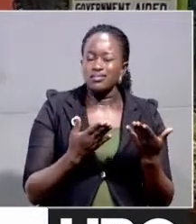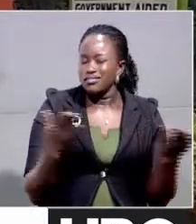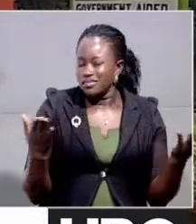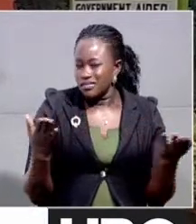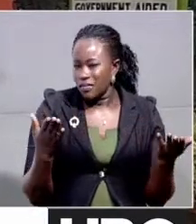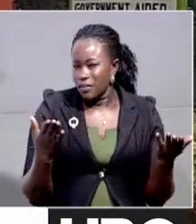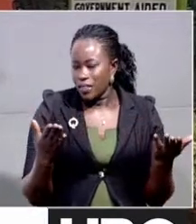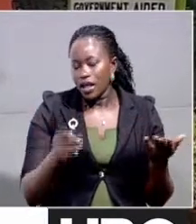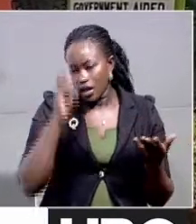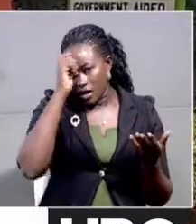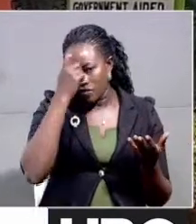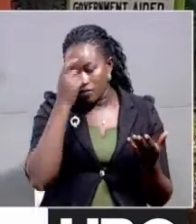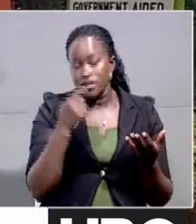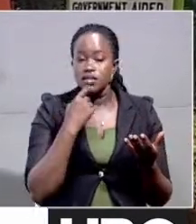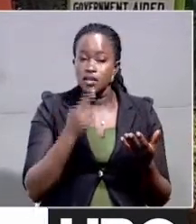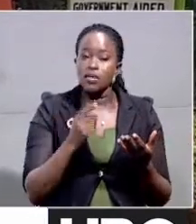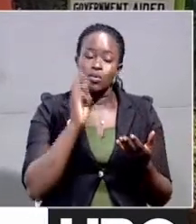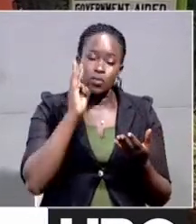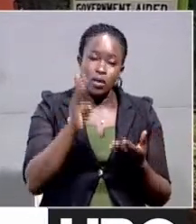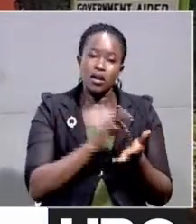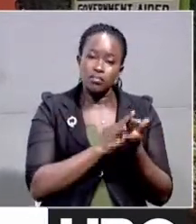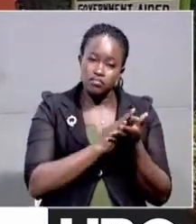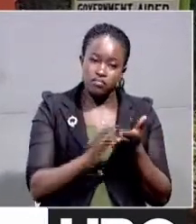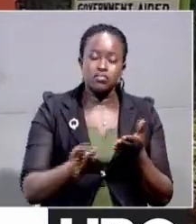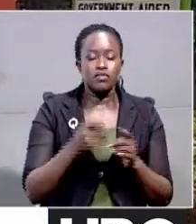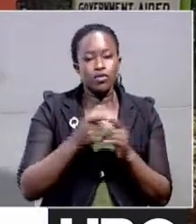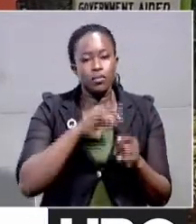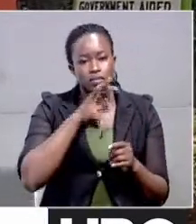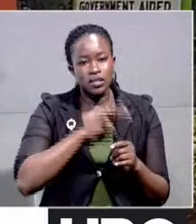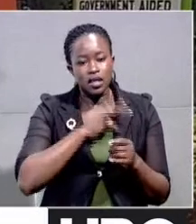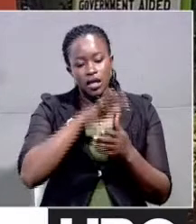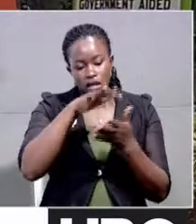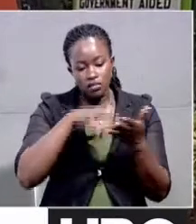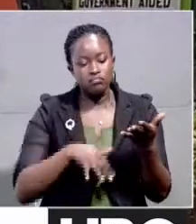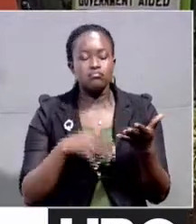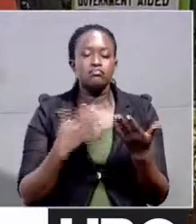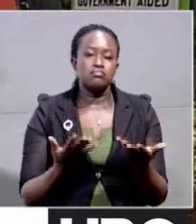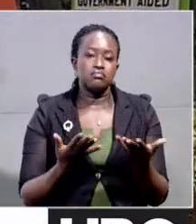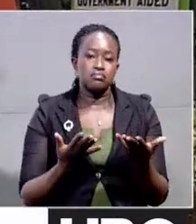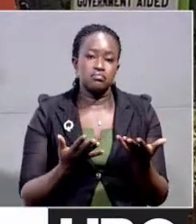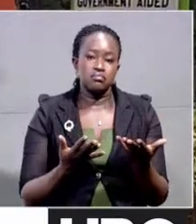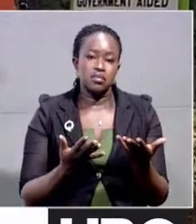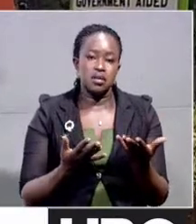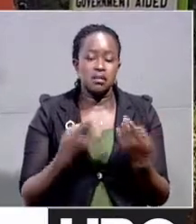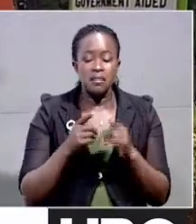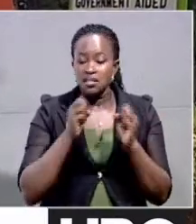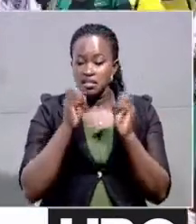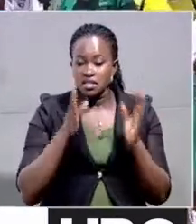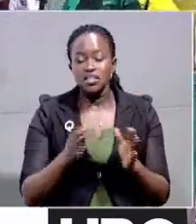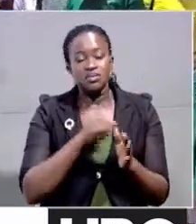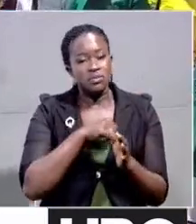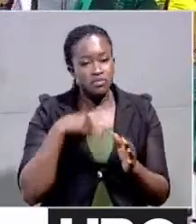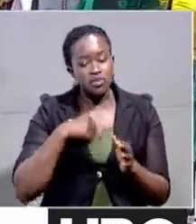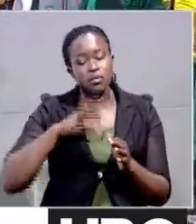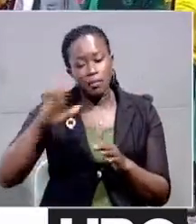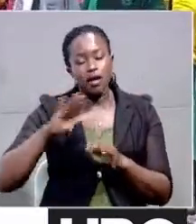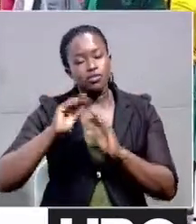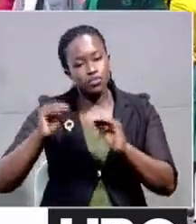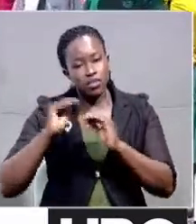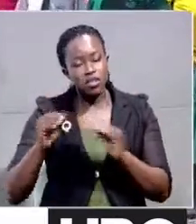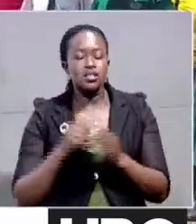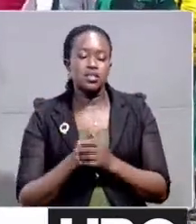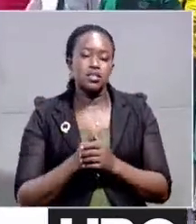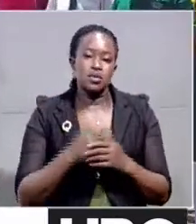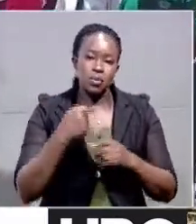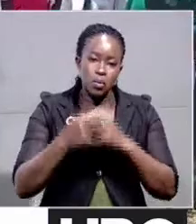they decline to return to classes, the move has not scared the teachers to back off the strike